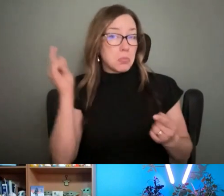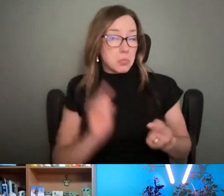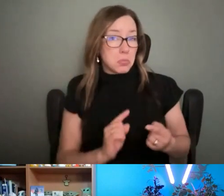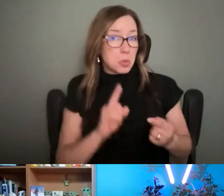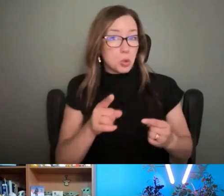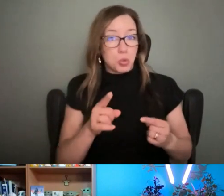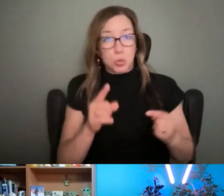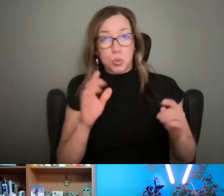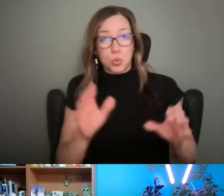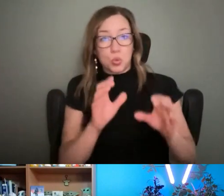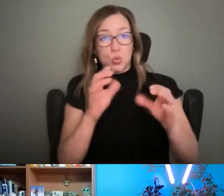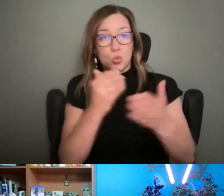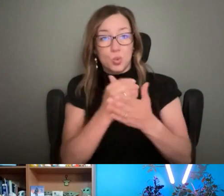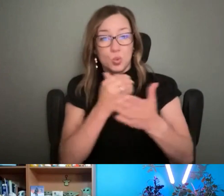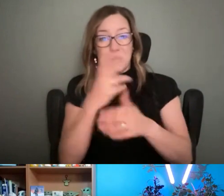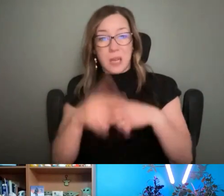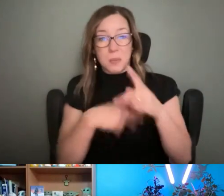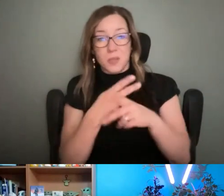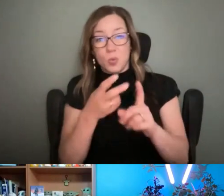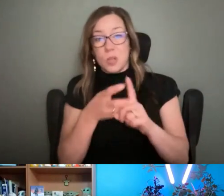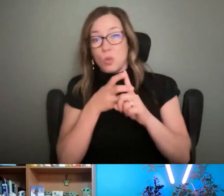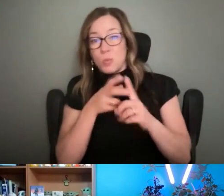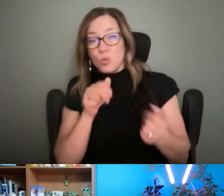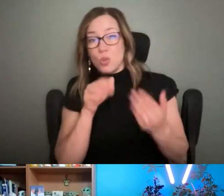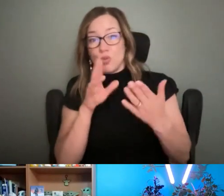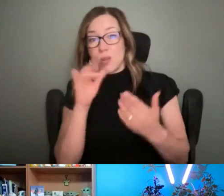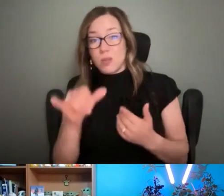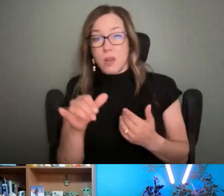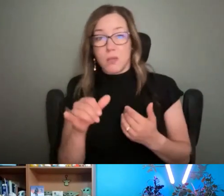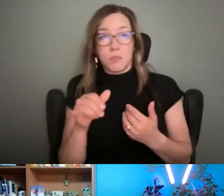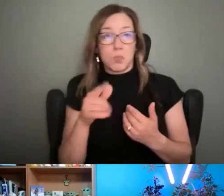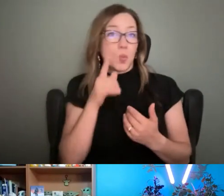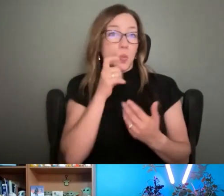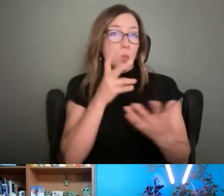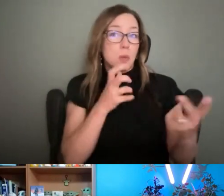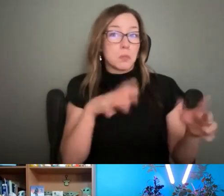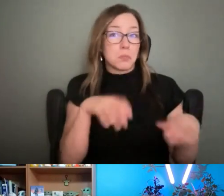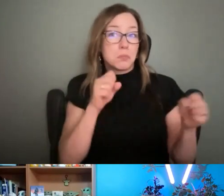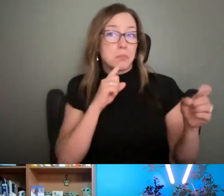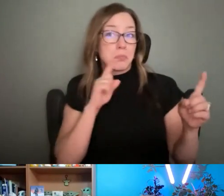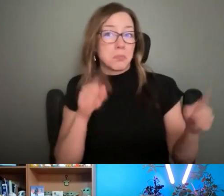recruitment perhaps to address that? Is there one of you that would like to start with that question?